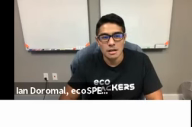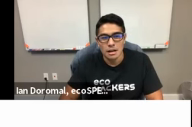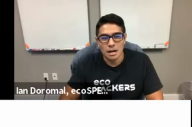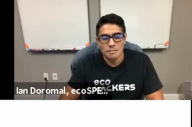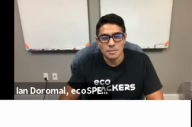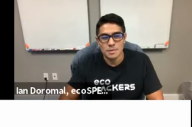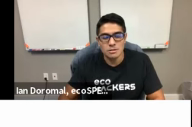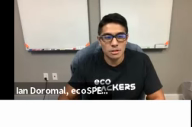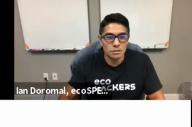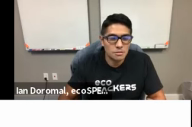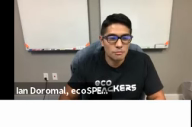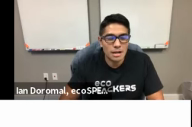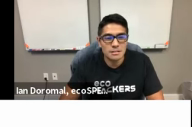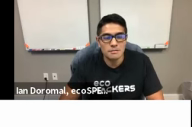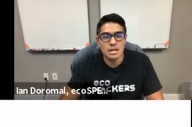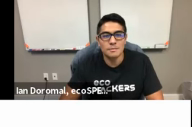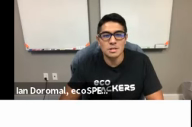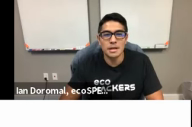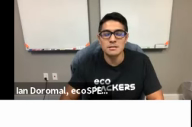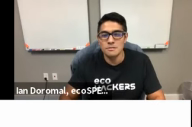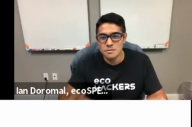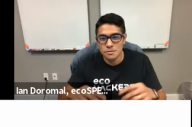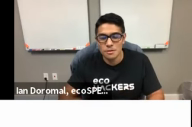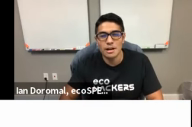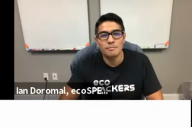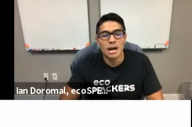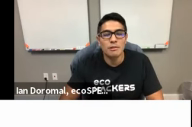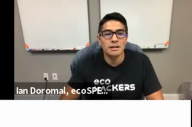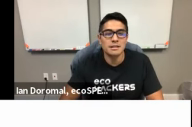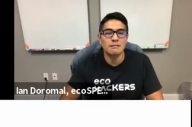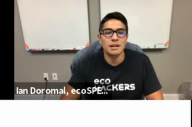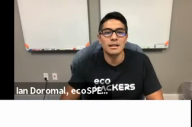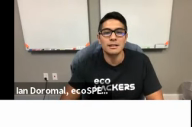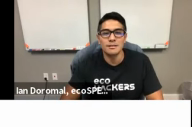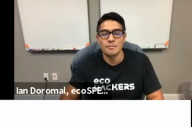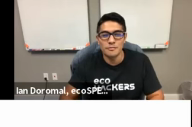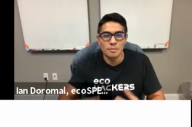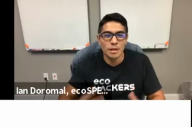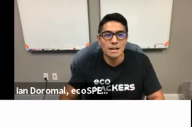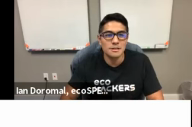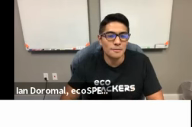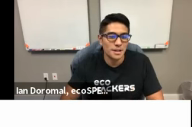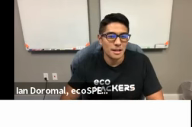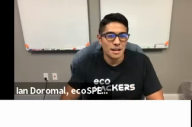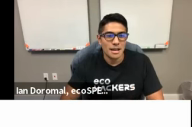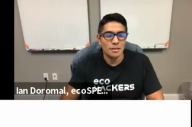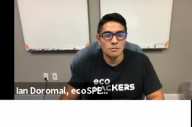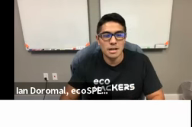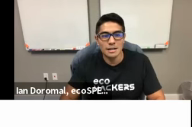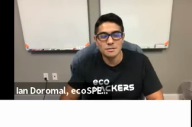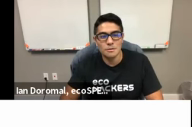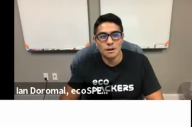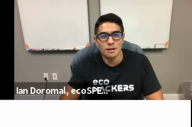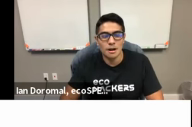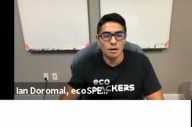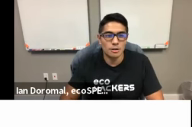contamination. Especially due to the rockets that sent up to space. There's a lot of byproducts that created from the blast off, and those